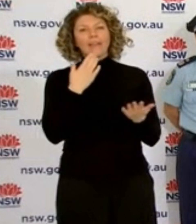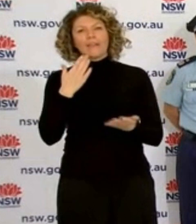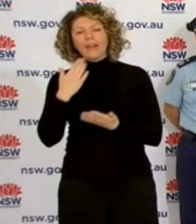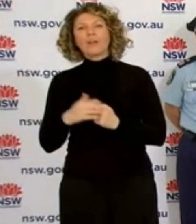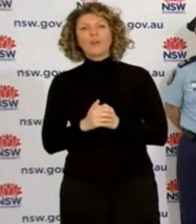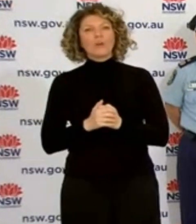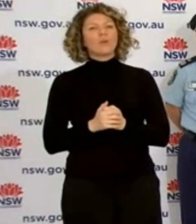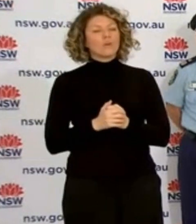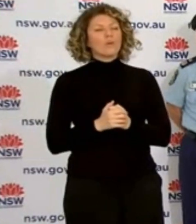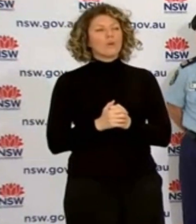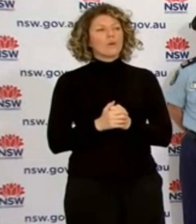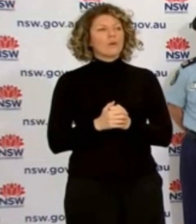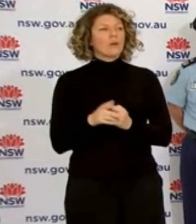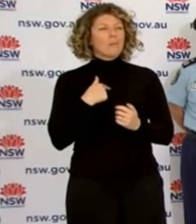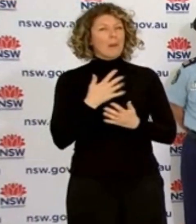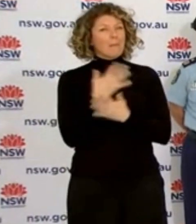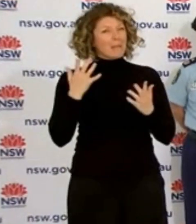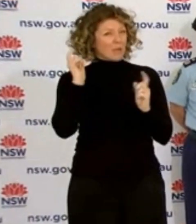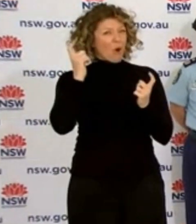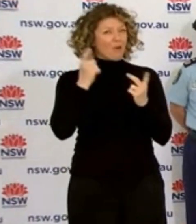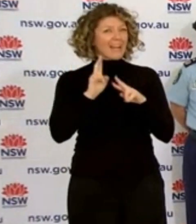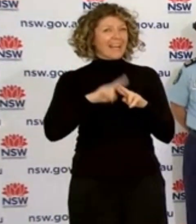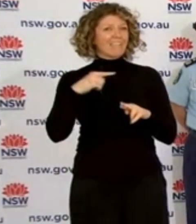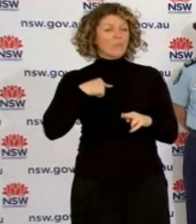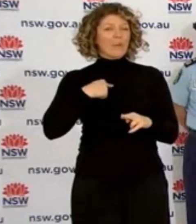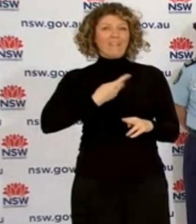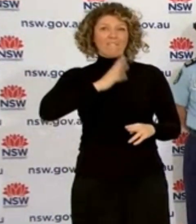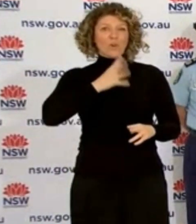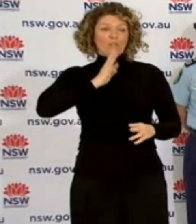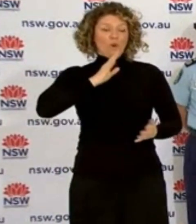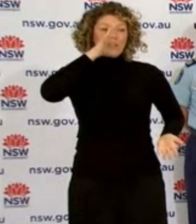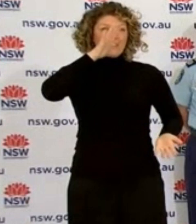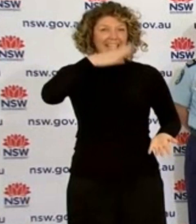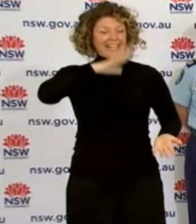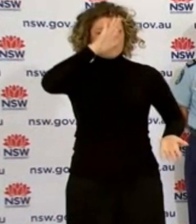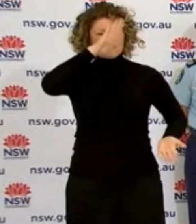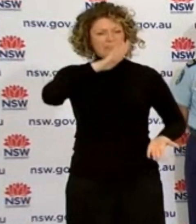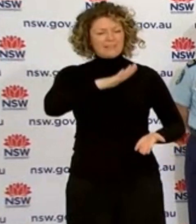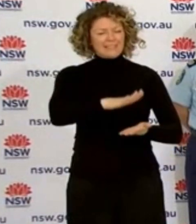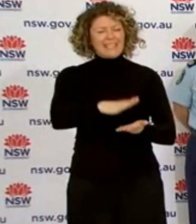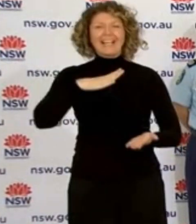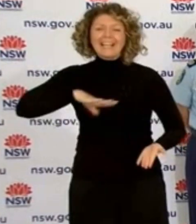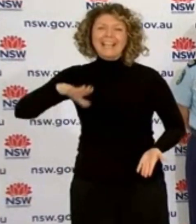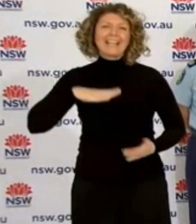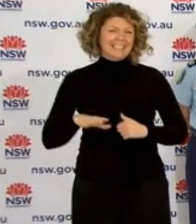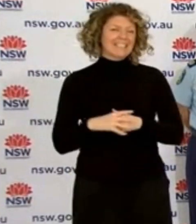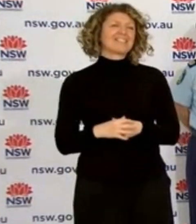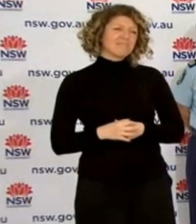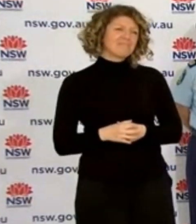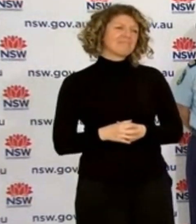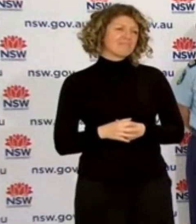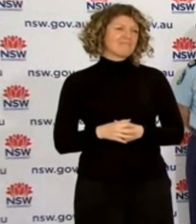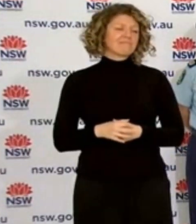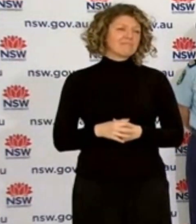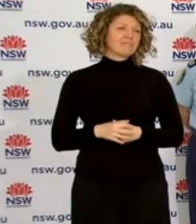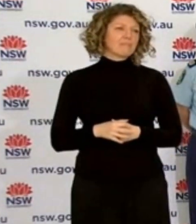concern level if we do not drive these cases down. And it has been so pleasing to